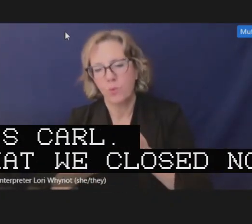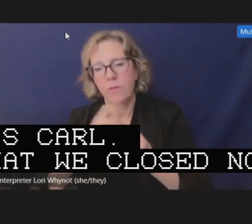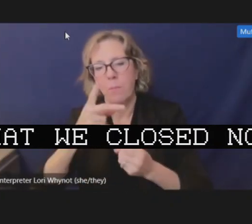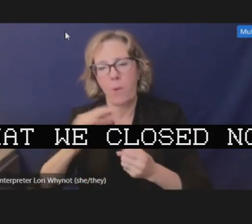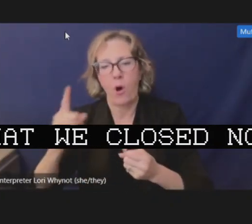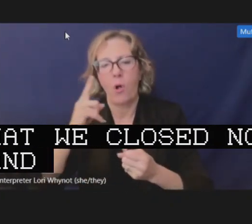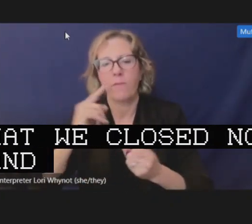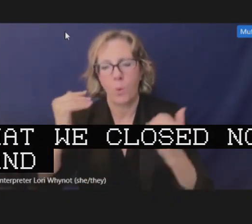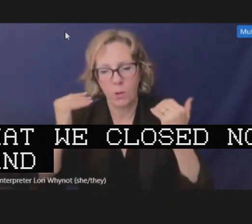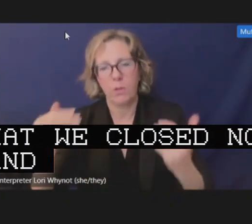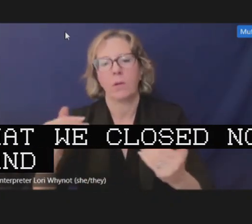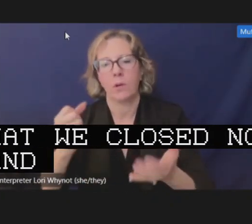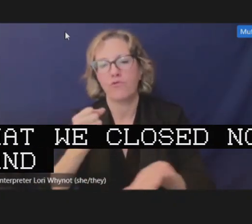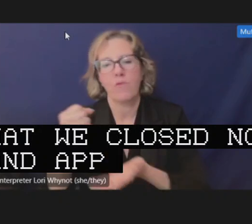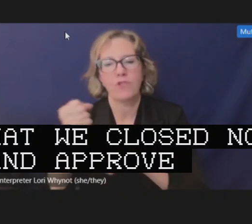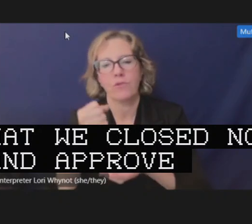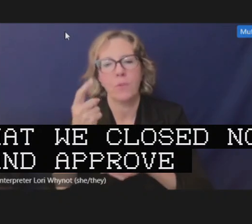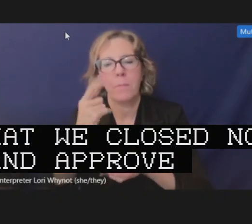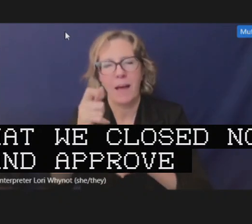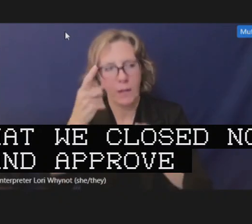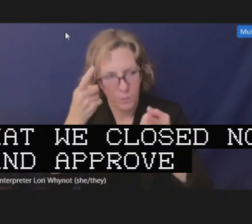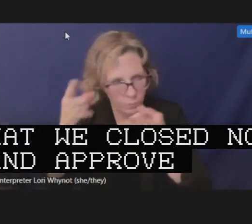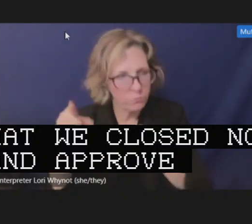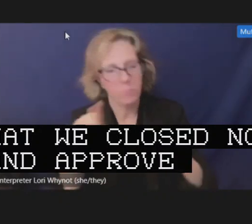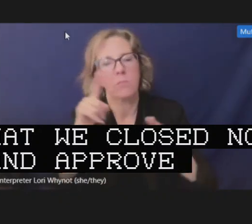by unanimous consent.